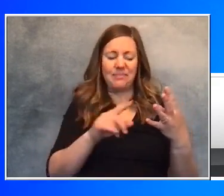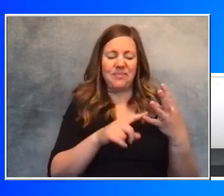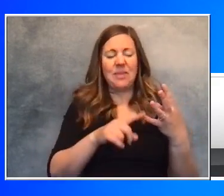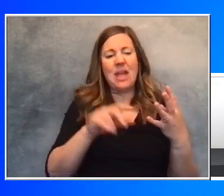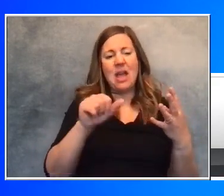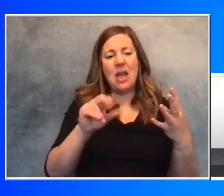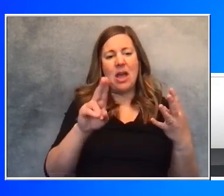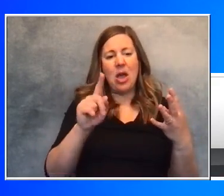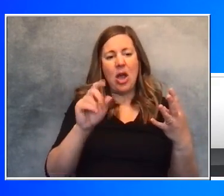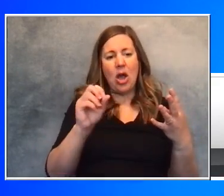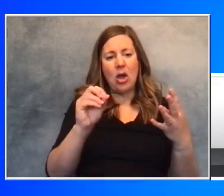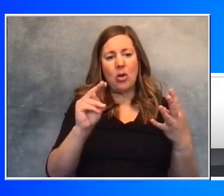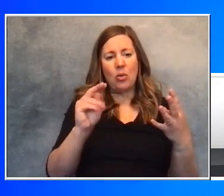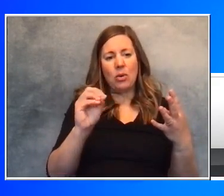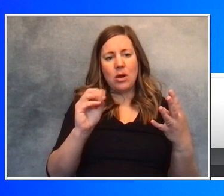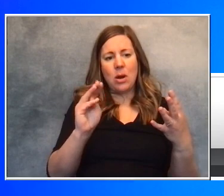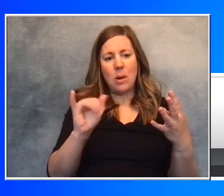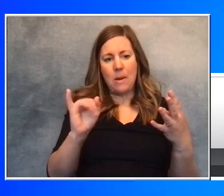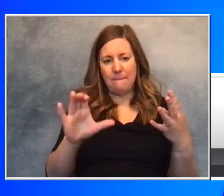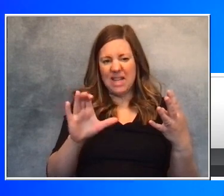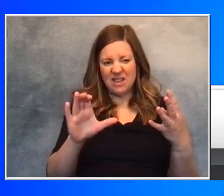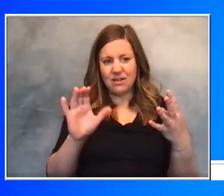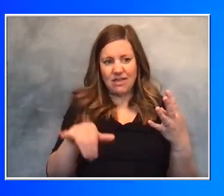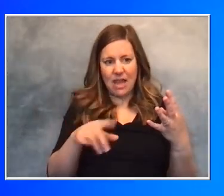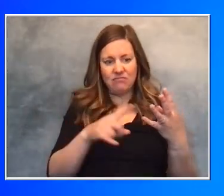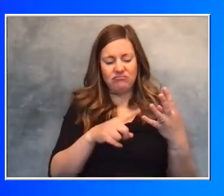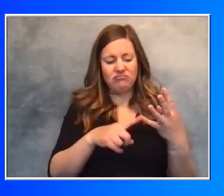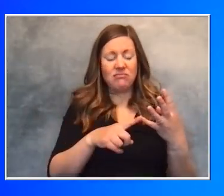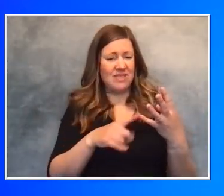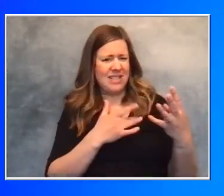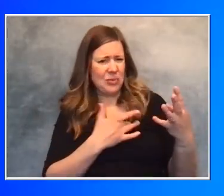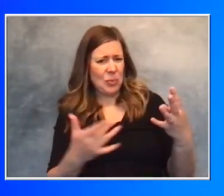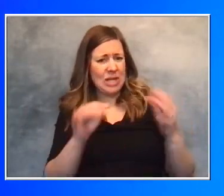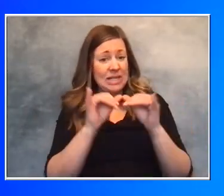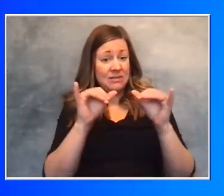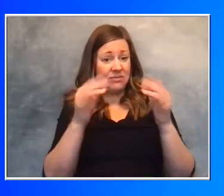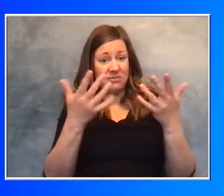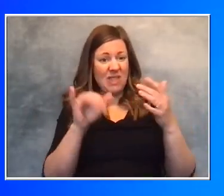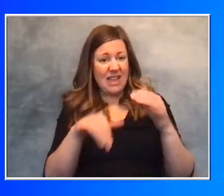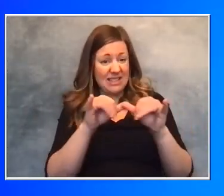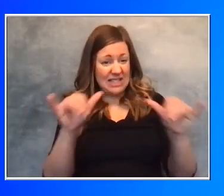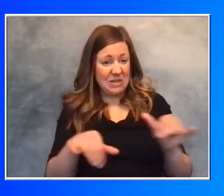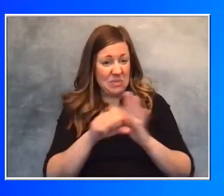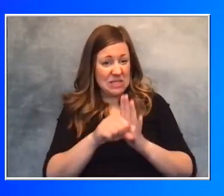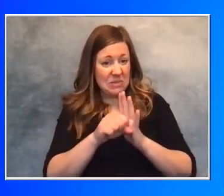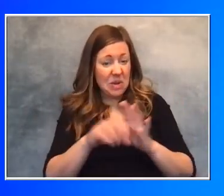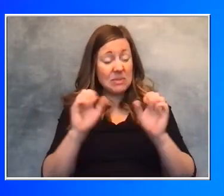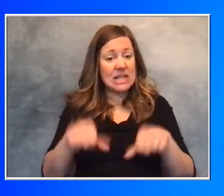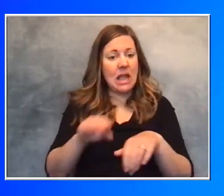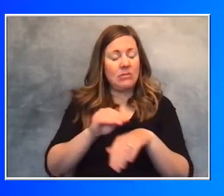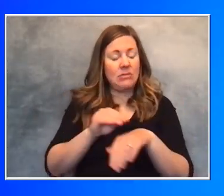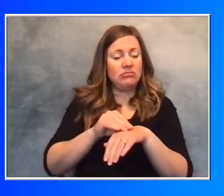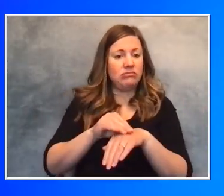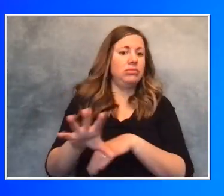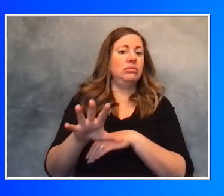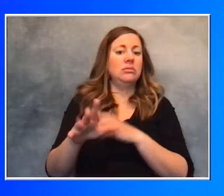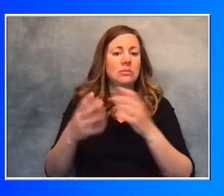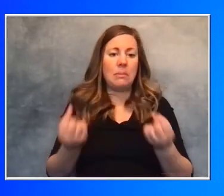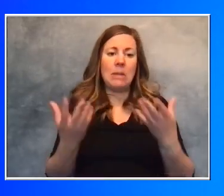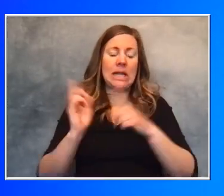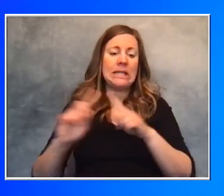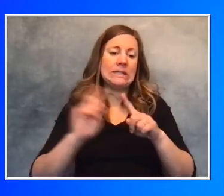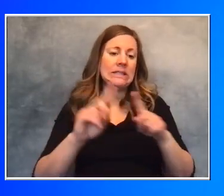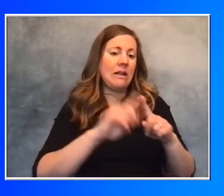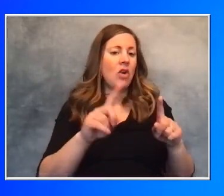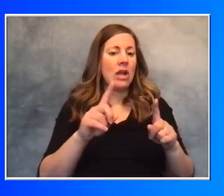these autonomic nervous system symptoms can be triggered by many different viruses in terms of COVID-19, and that's what I mean in